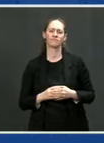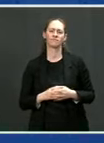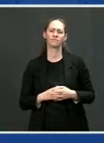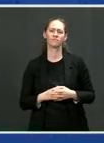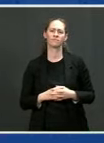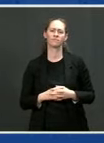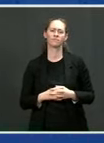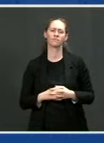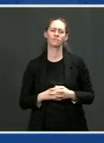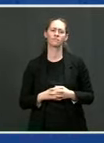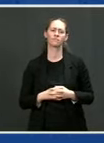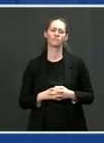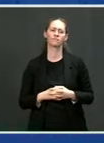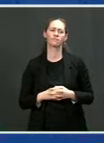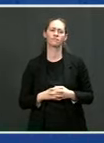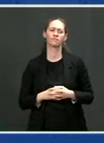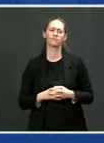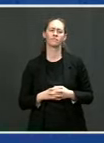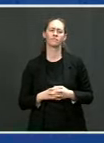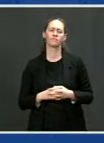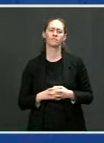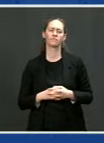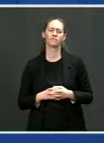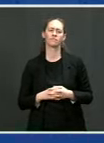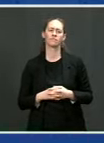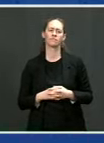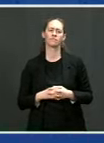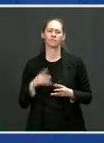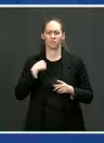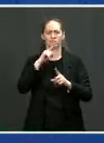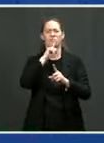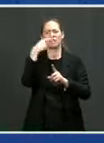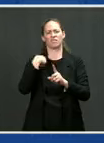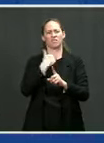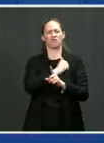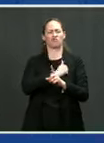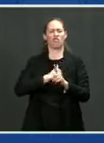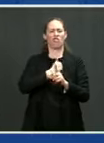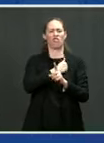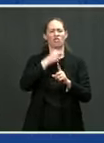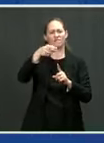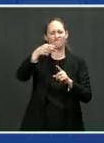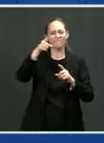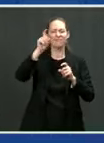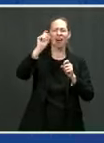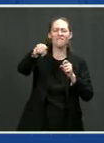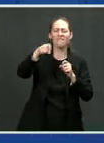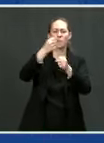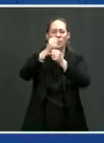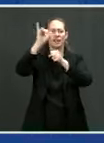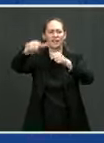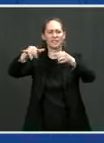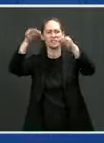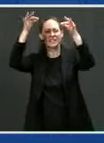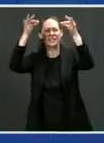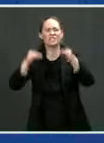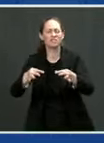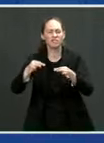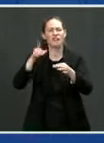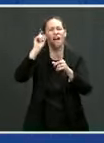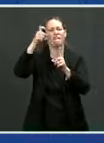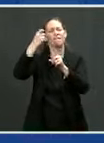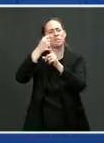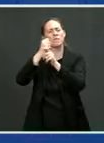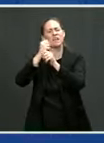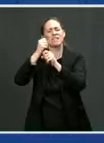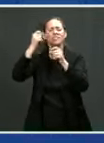Sergeant Kyle King, I'm sorry you had to make the call, that telephone call that